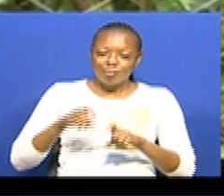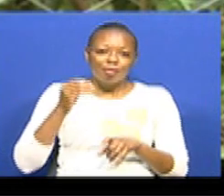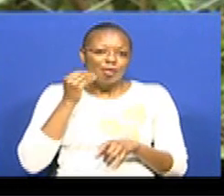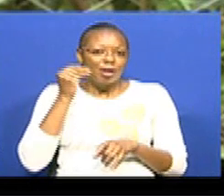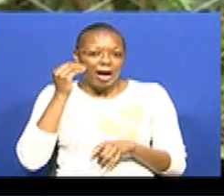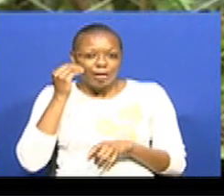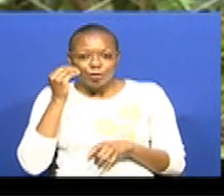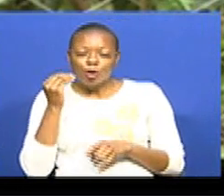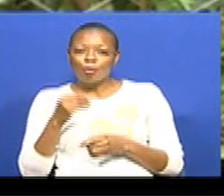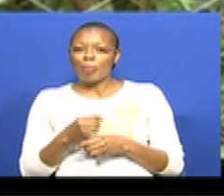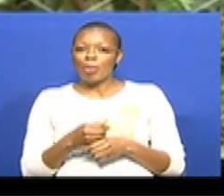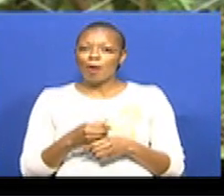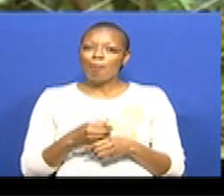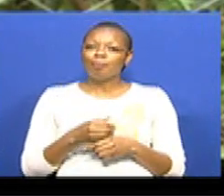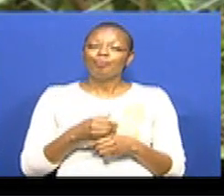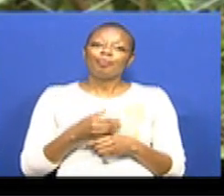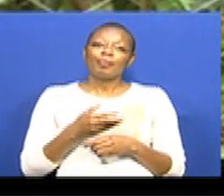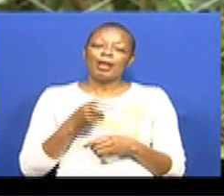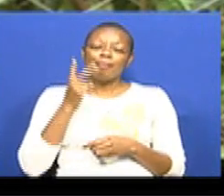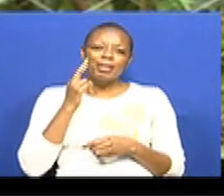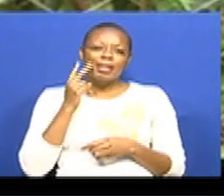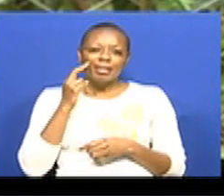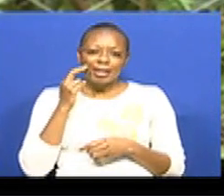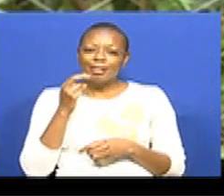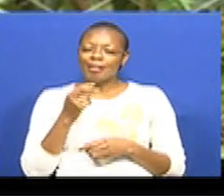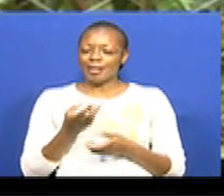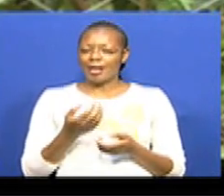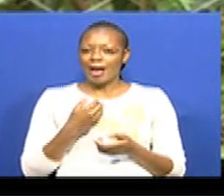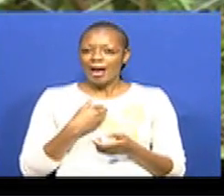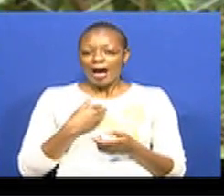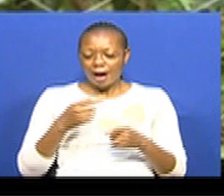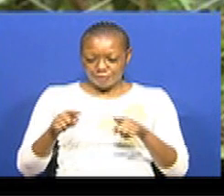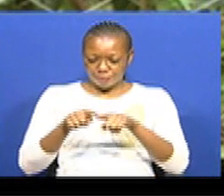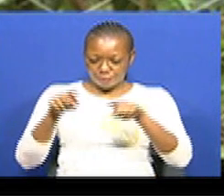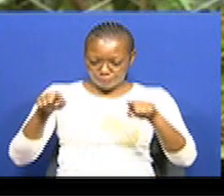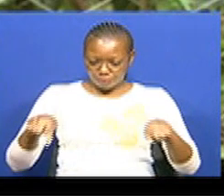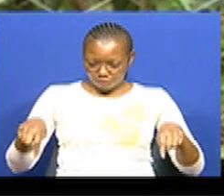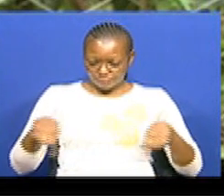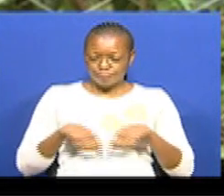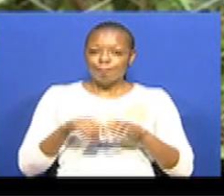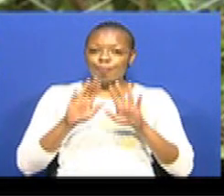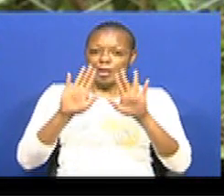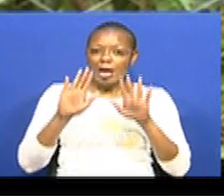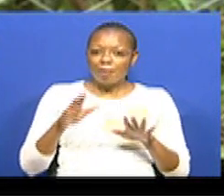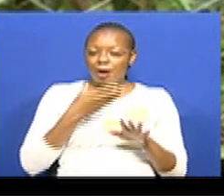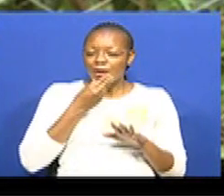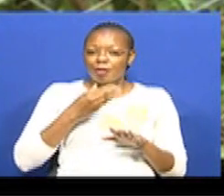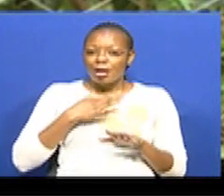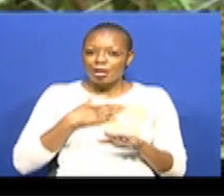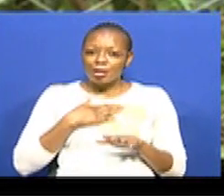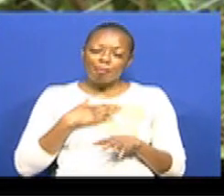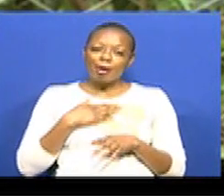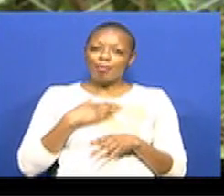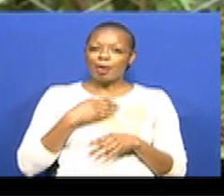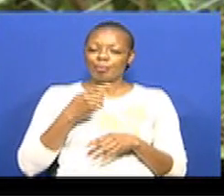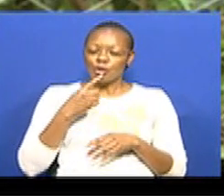do, and every day, and where I keep them is a very important place, and my dad told